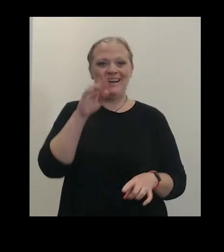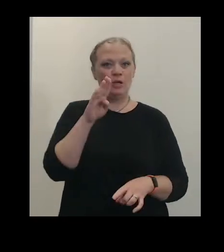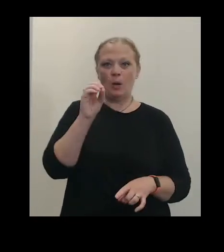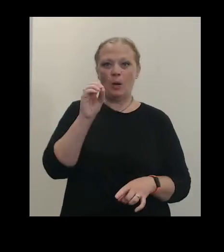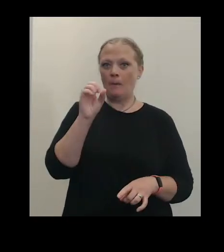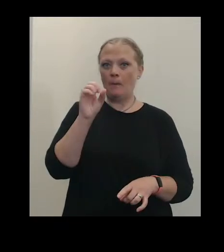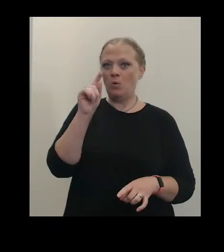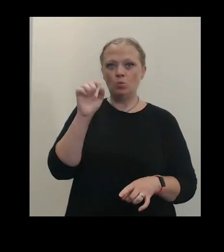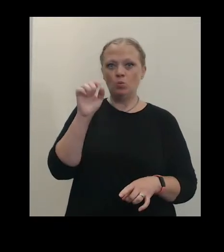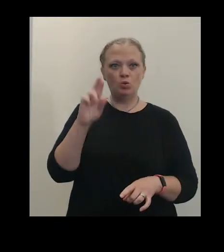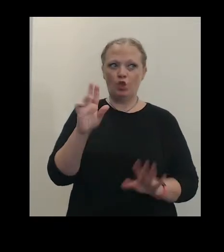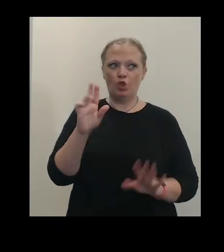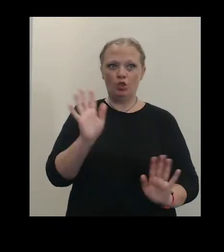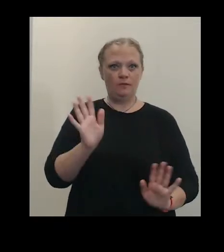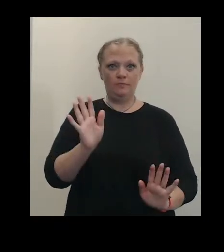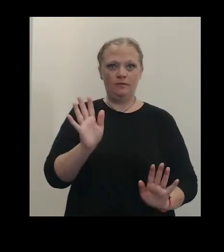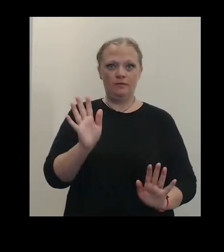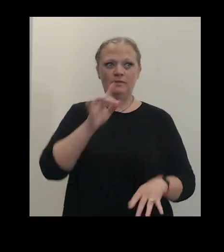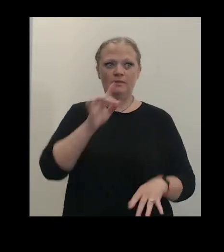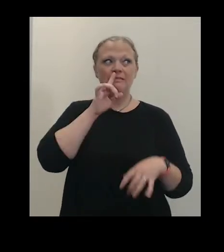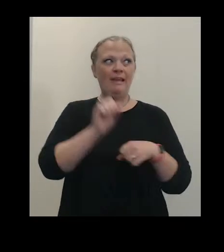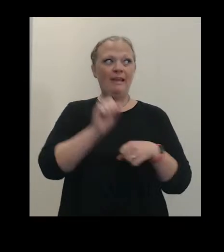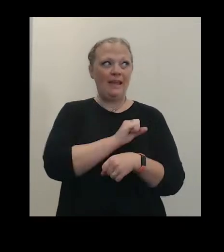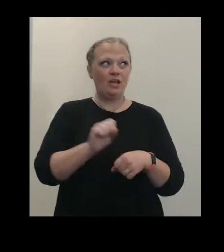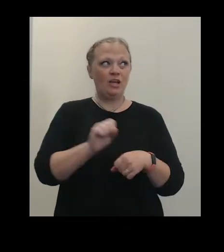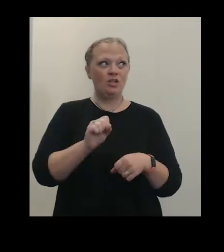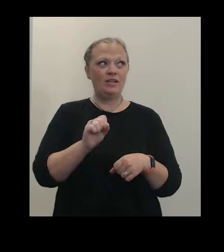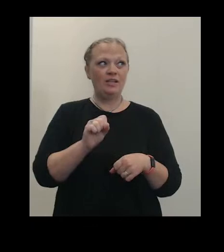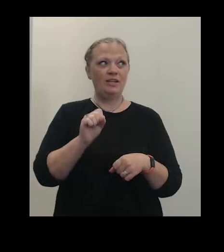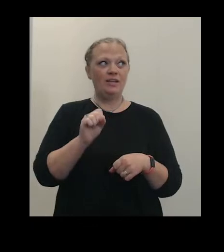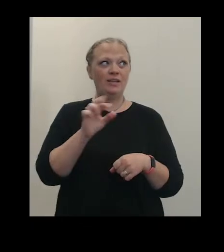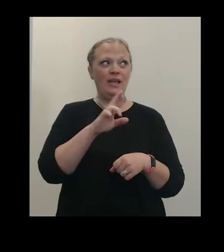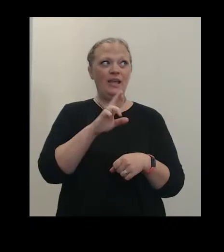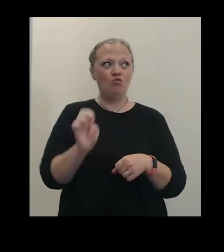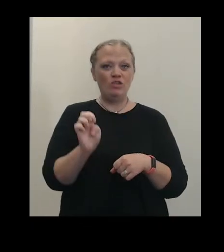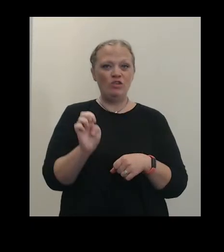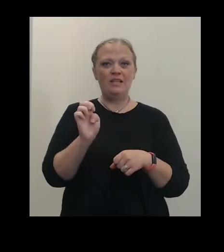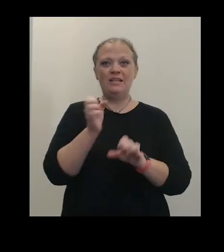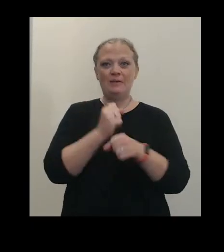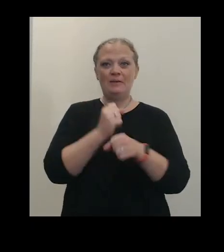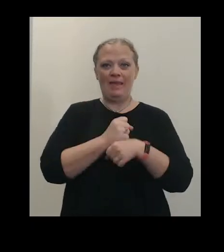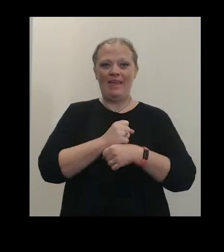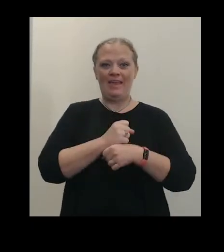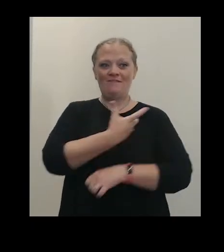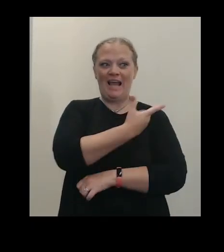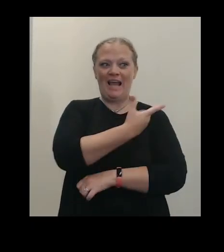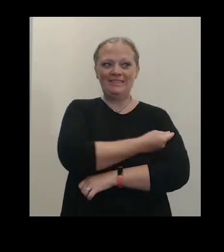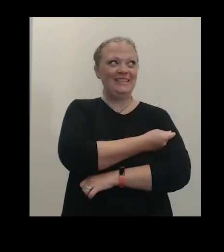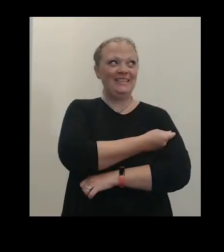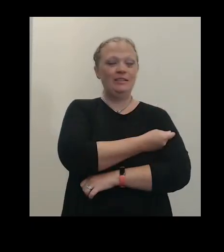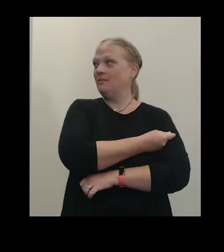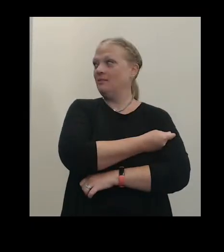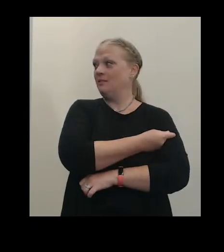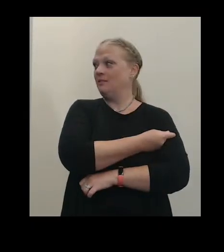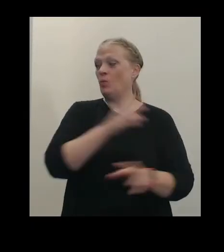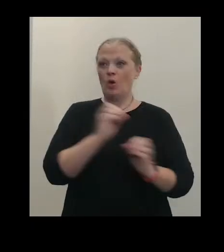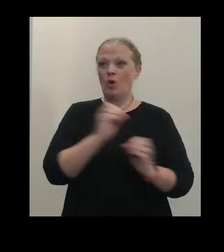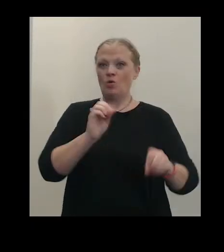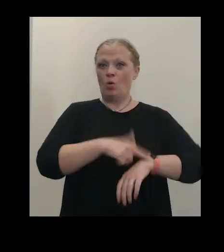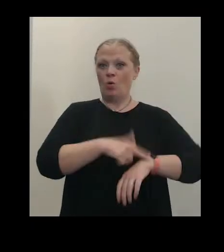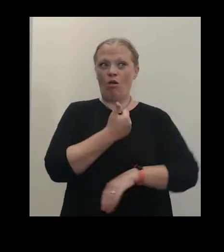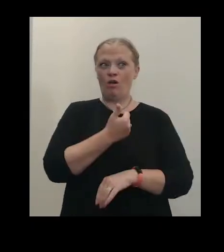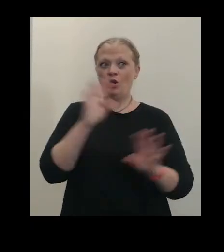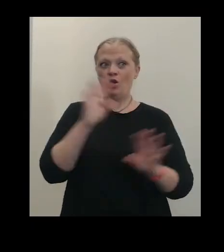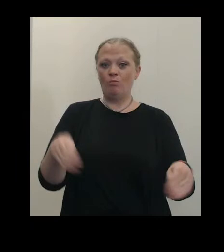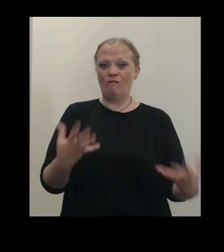Dr. Burstein will say. This is actually a reformulated vaccine. We are no longer providing the booster. We're